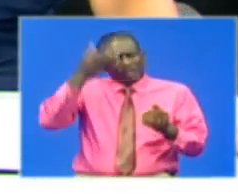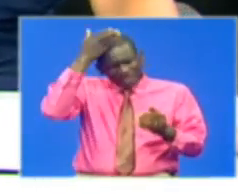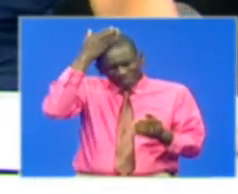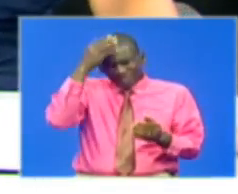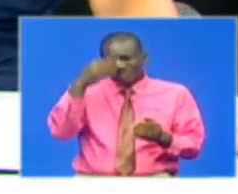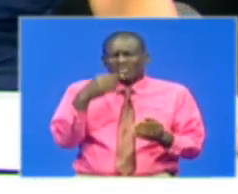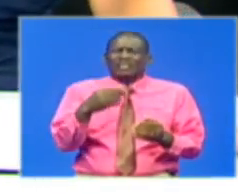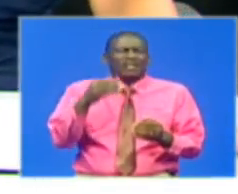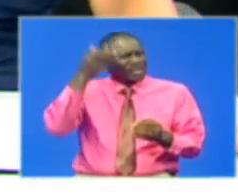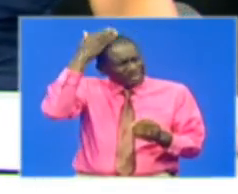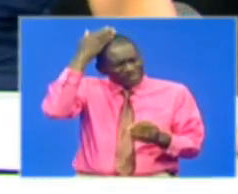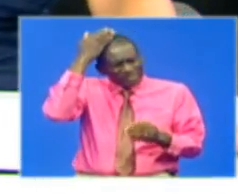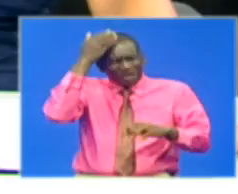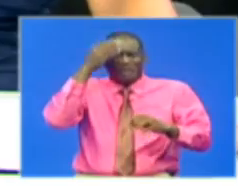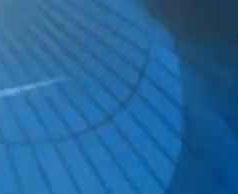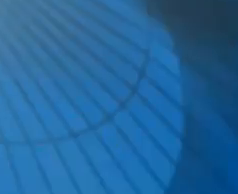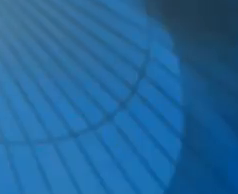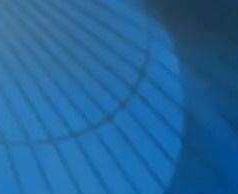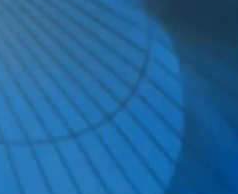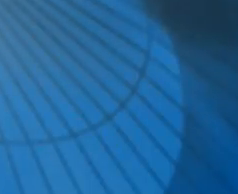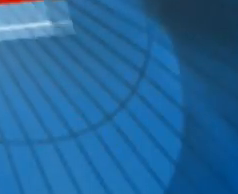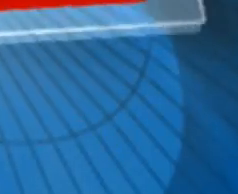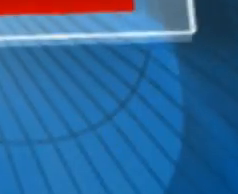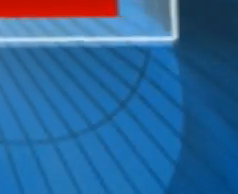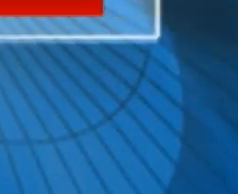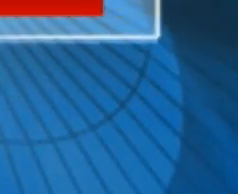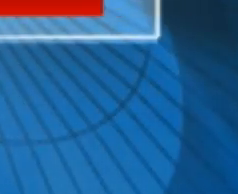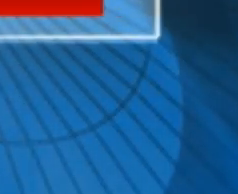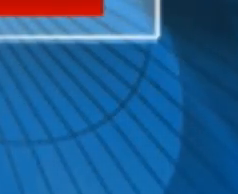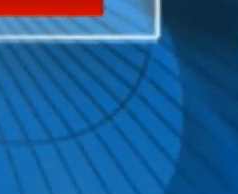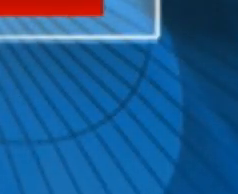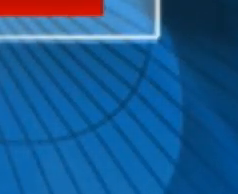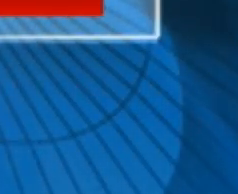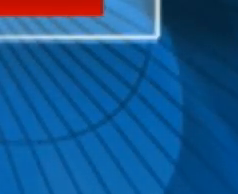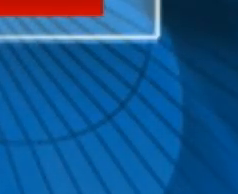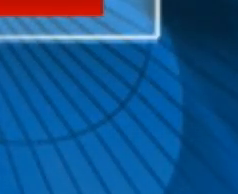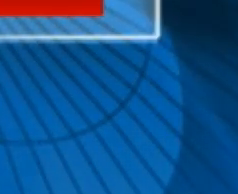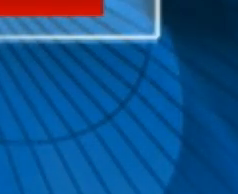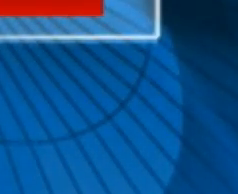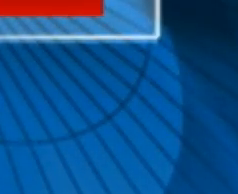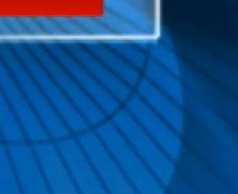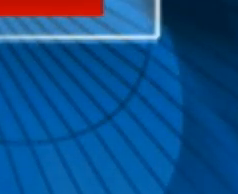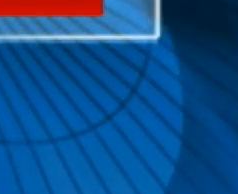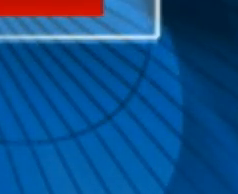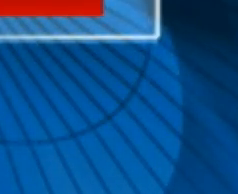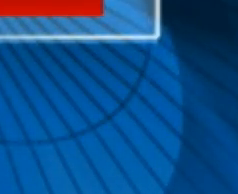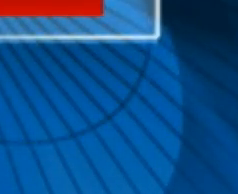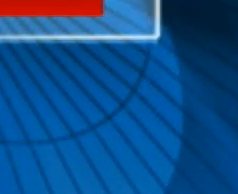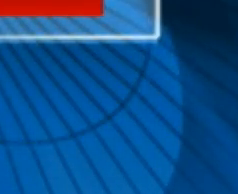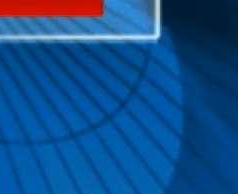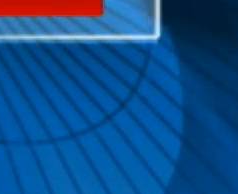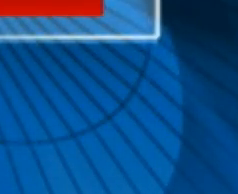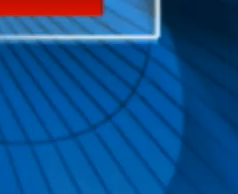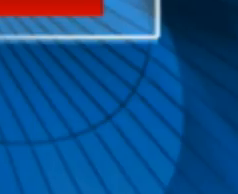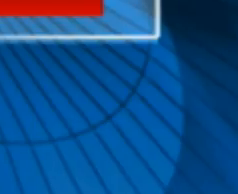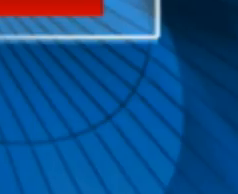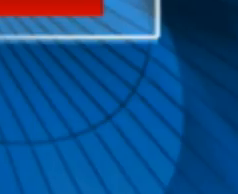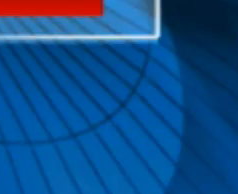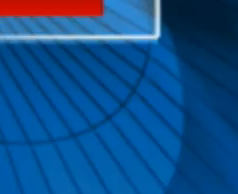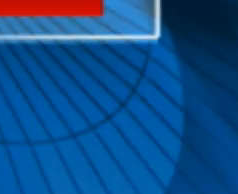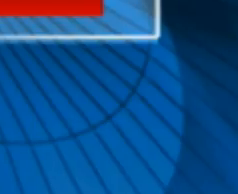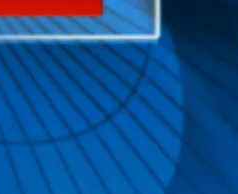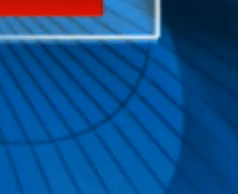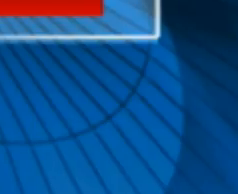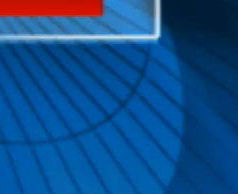we'd like to hear from you on opinion count. Do you agree with the nurses' defiance of the president's order? They say they'll only deal